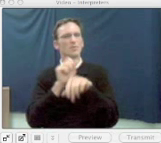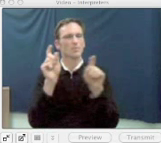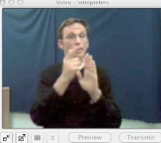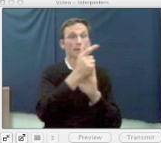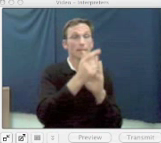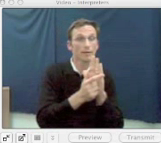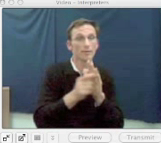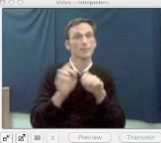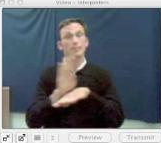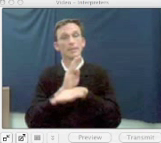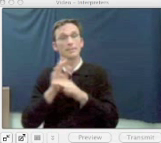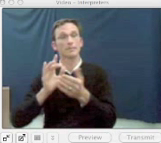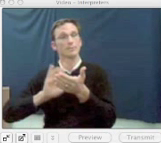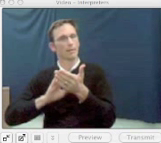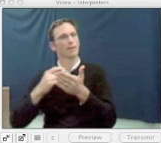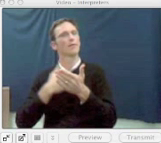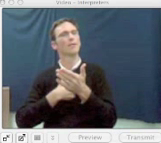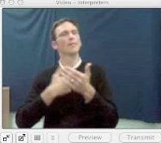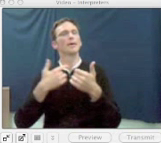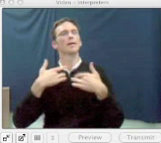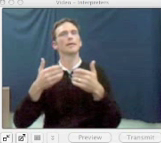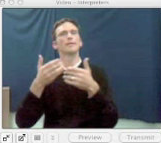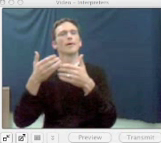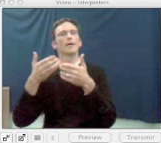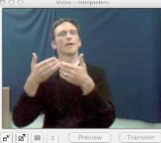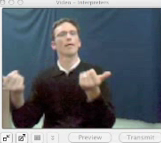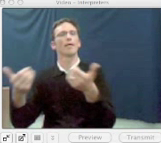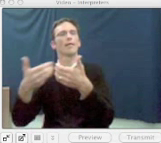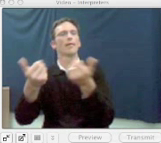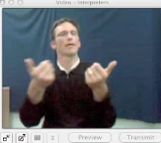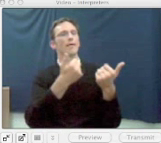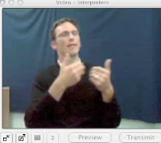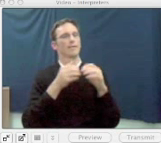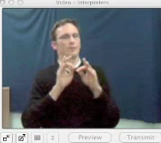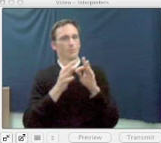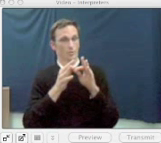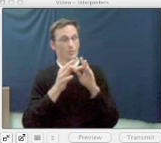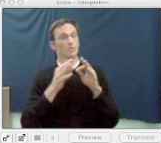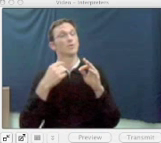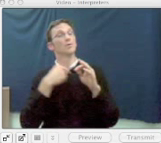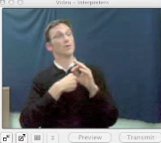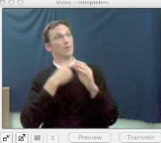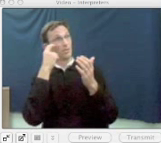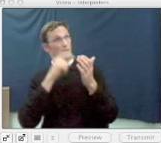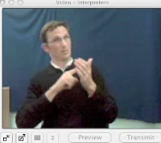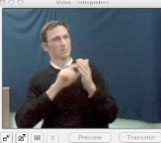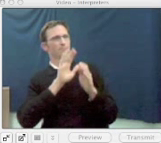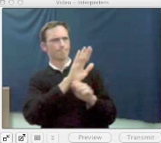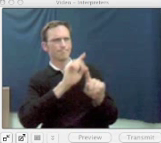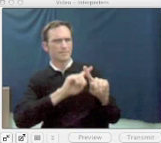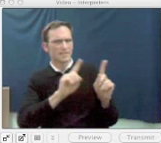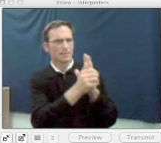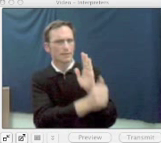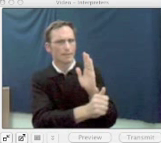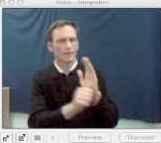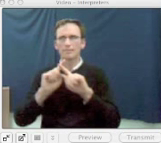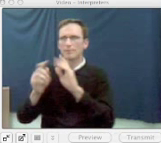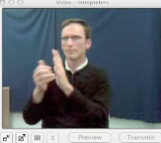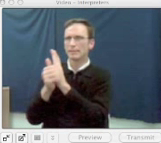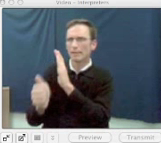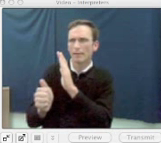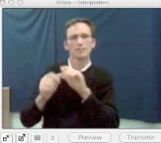What we see with interpreters is this distinction and difference based in the linguistic